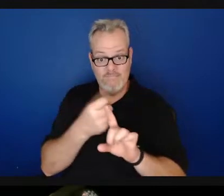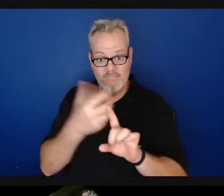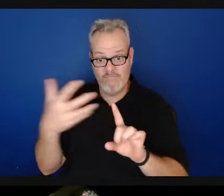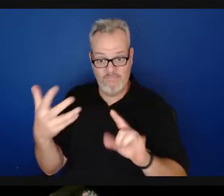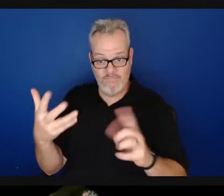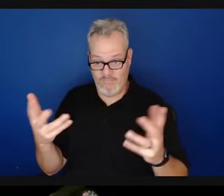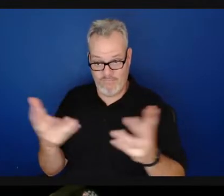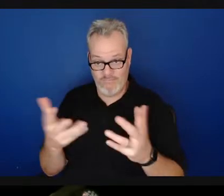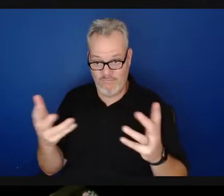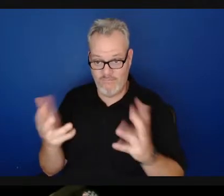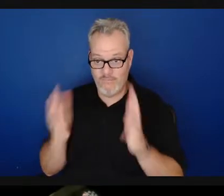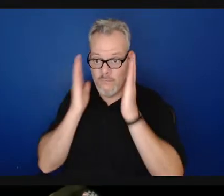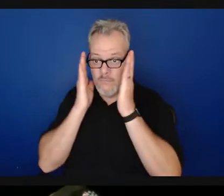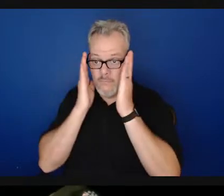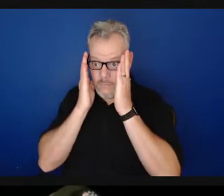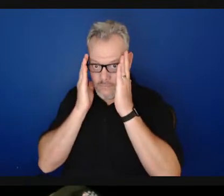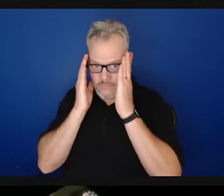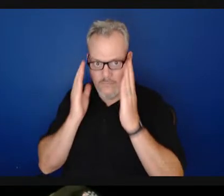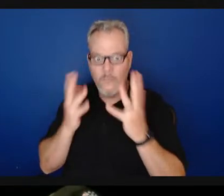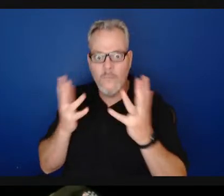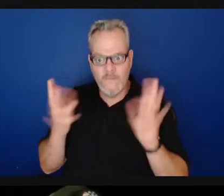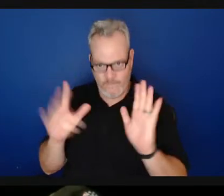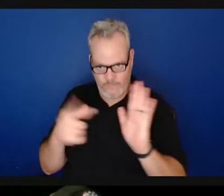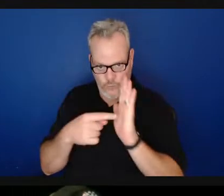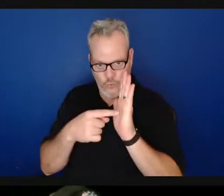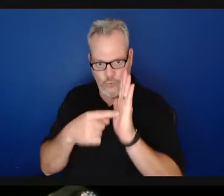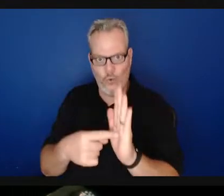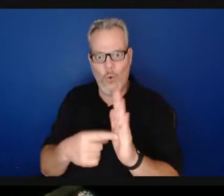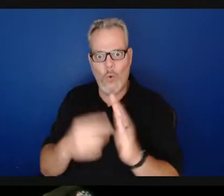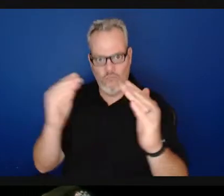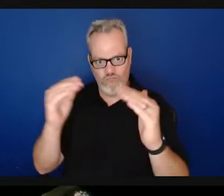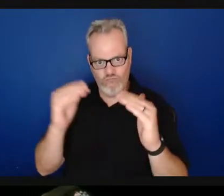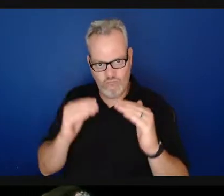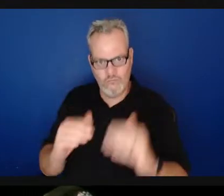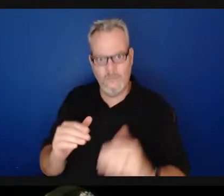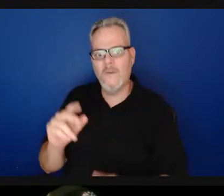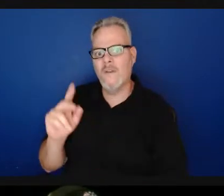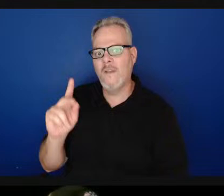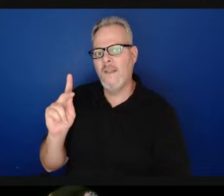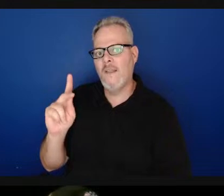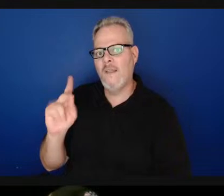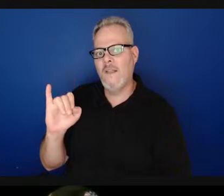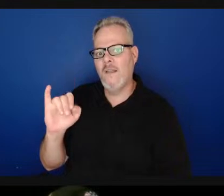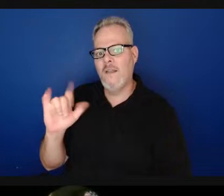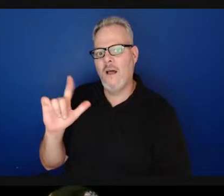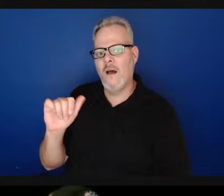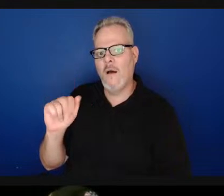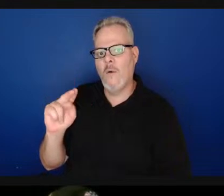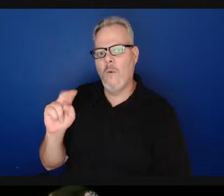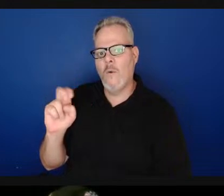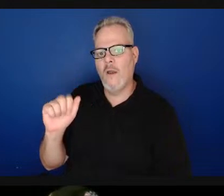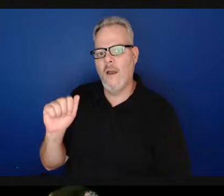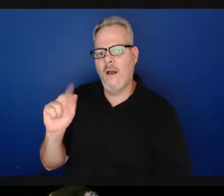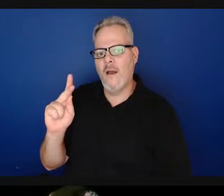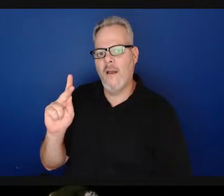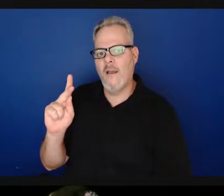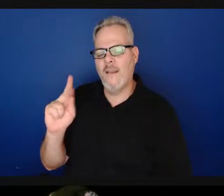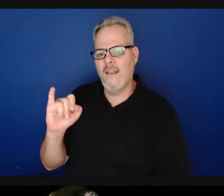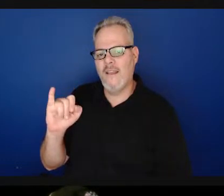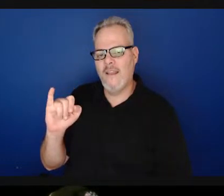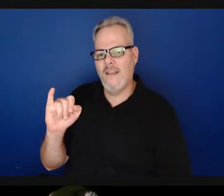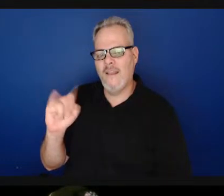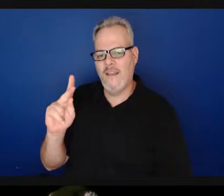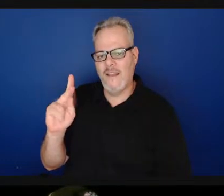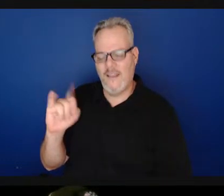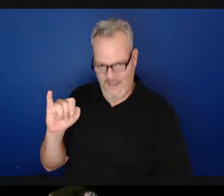showed you guys summit and the rift already together. Kīlauea Iki, you can see, is following that similar pattern as the summit there. Everything is in sync